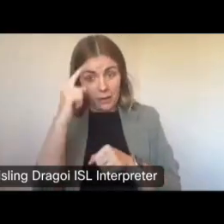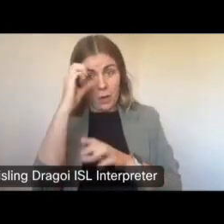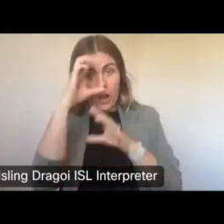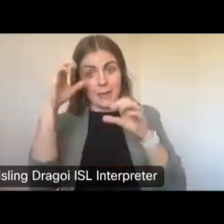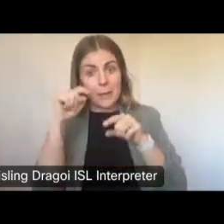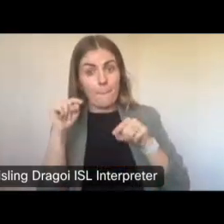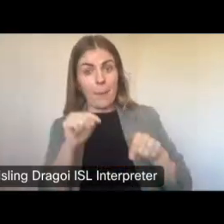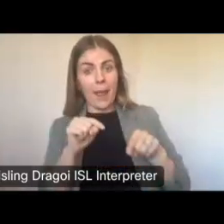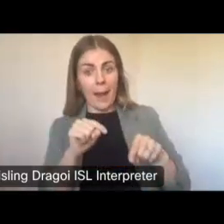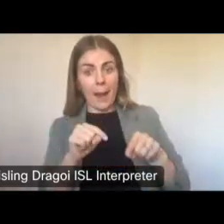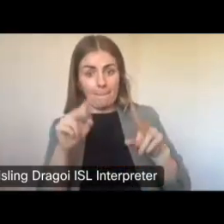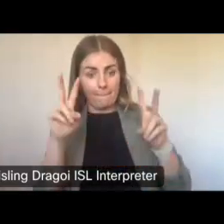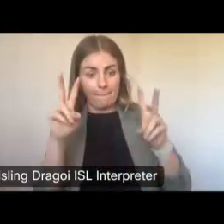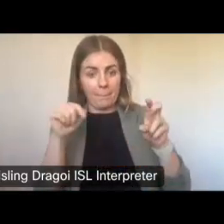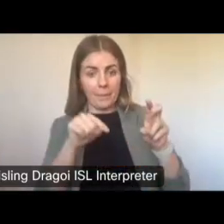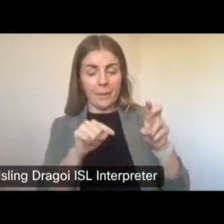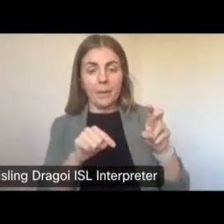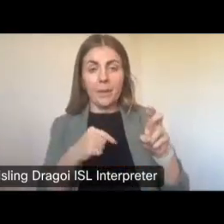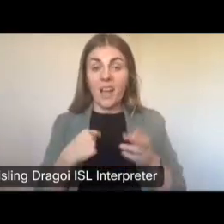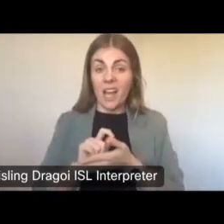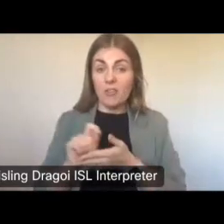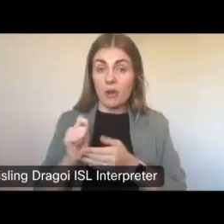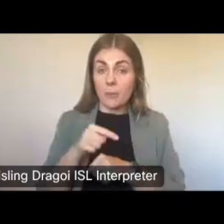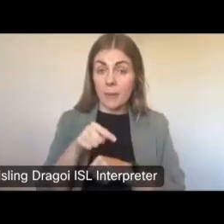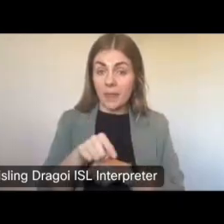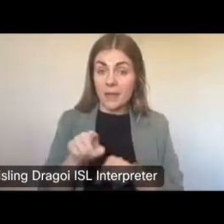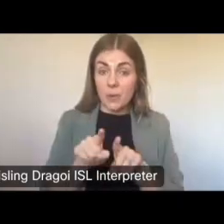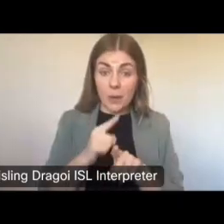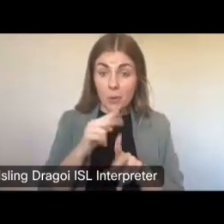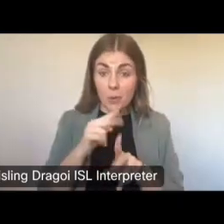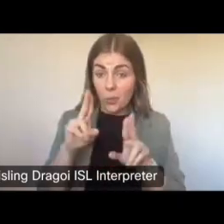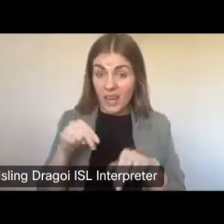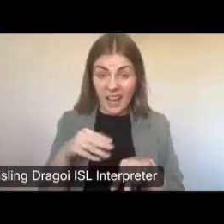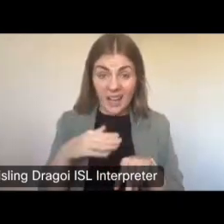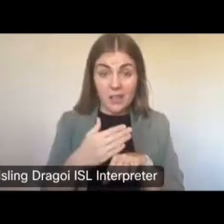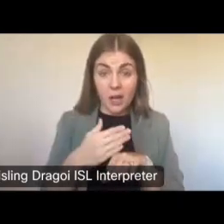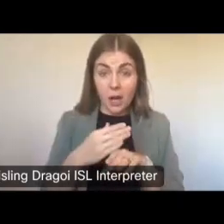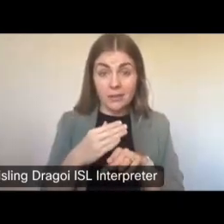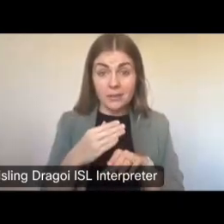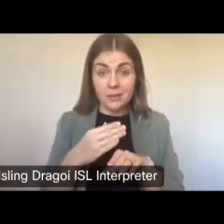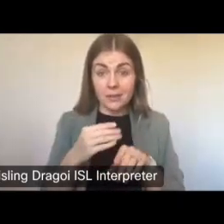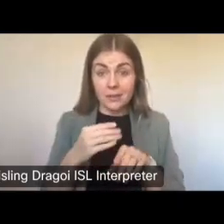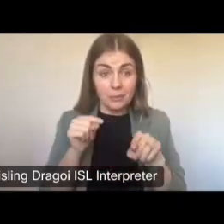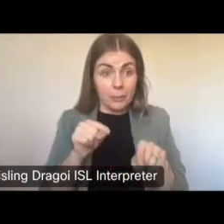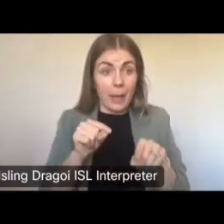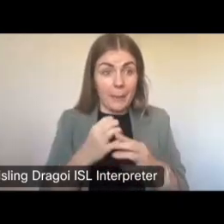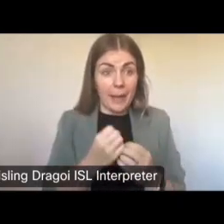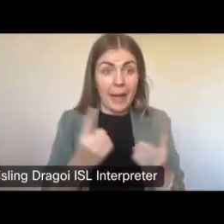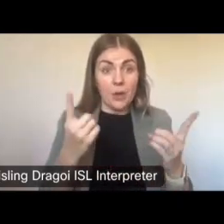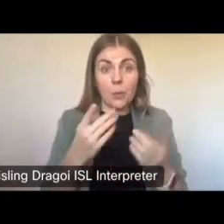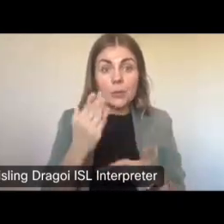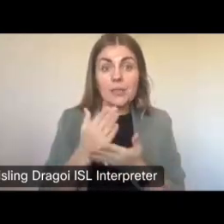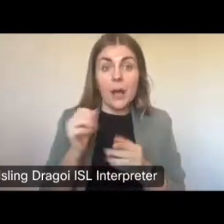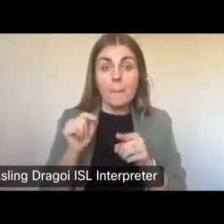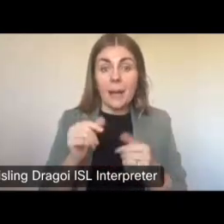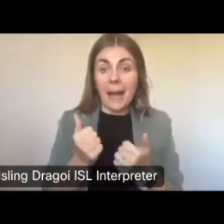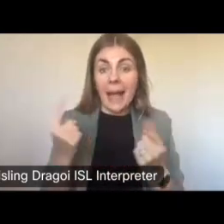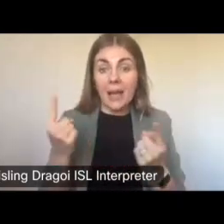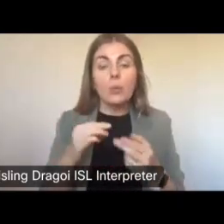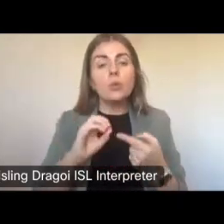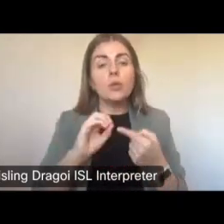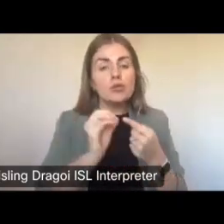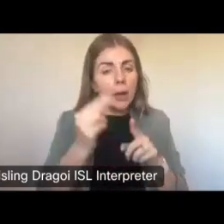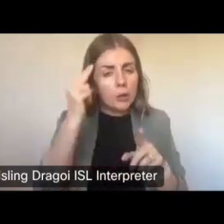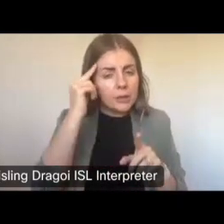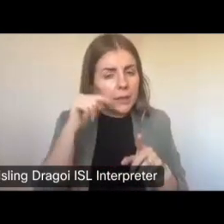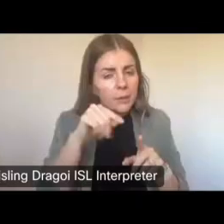well. You start not blaming anyone. So in other words, you stop blaming the doctors who are stigmatizing, you try and understand their behavior and how you can